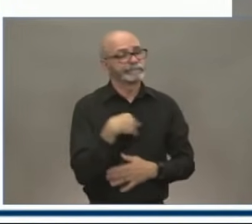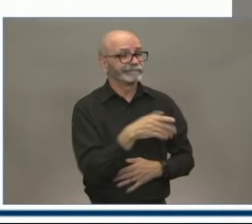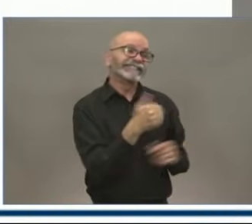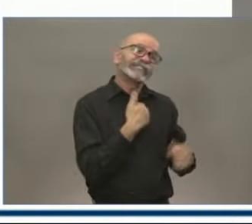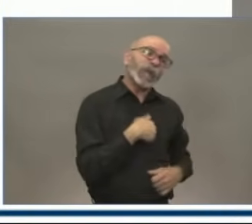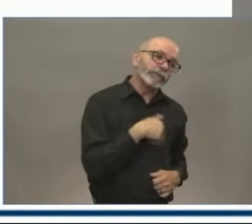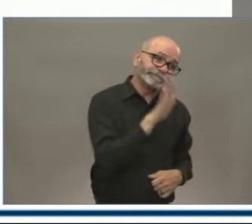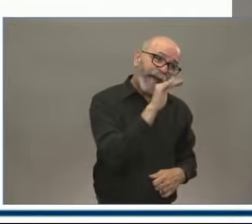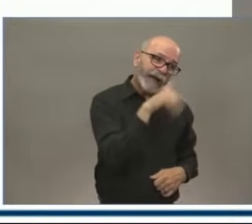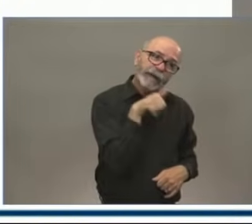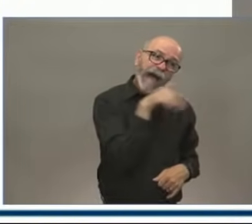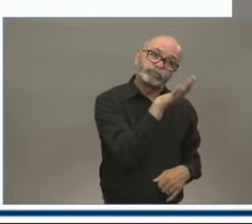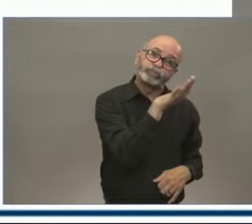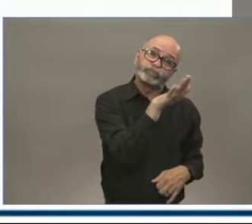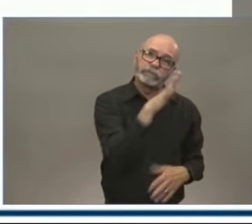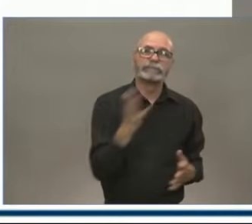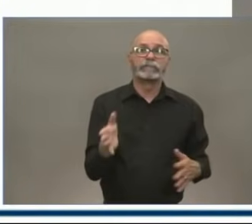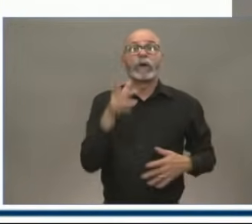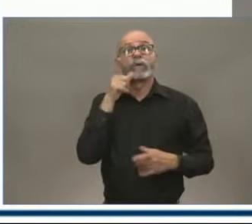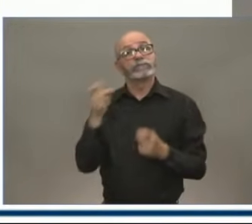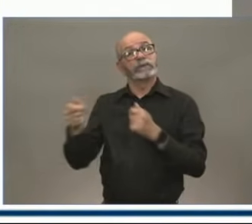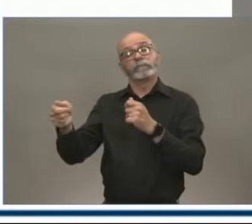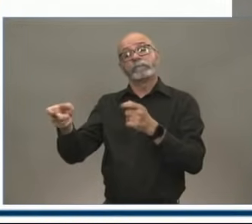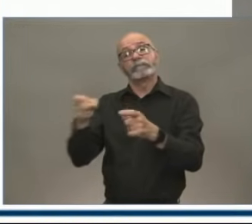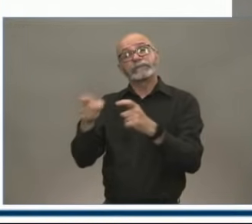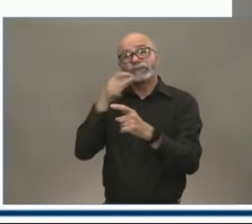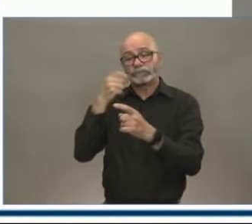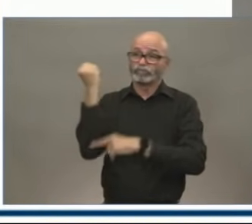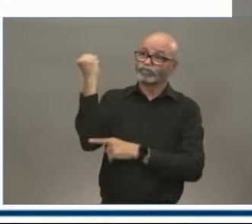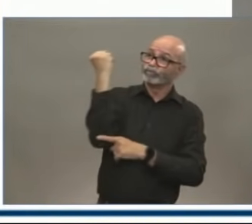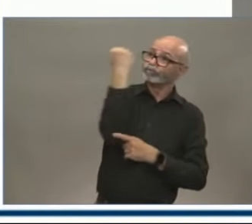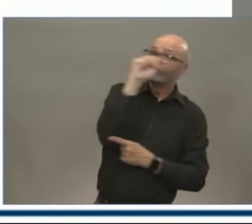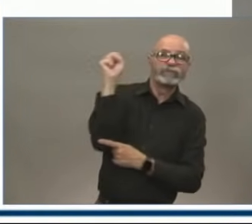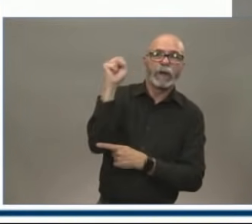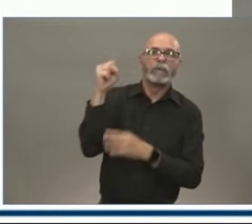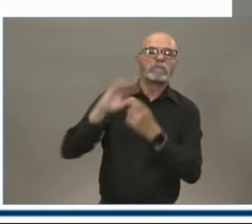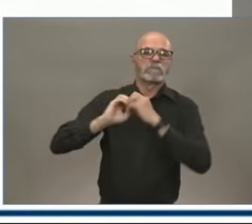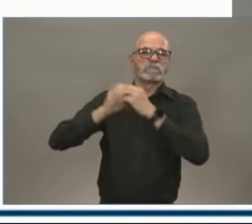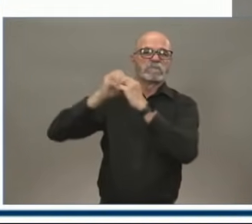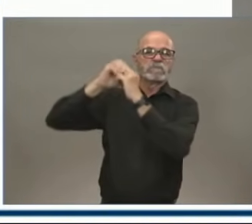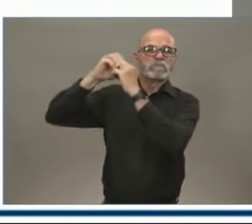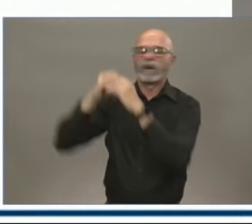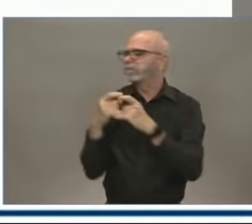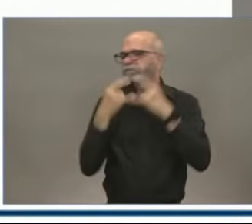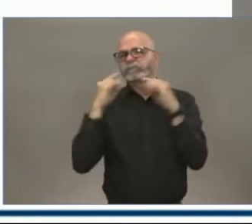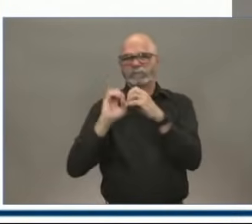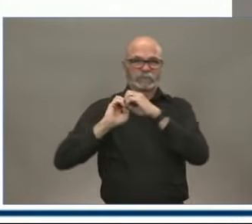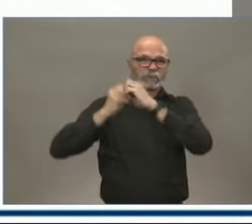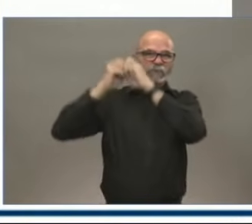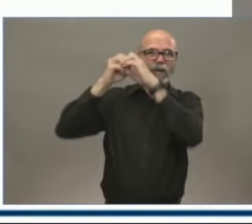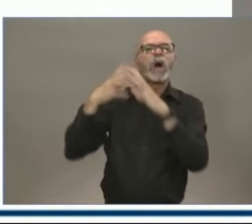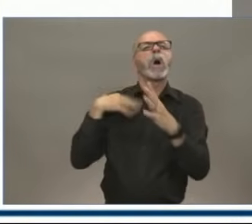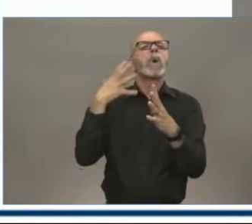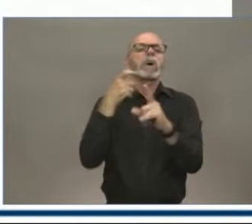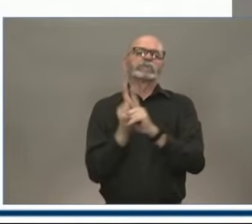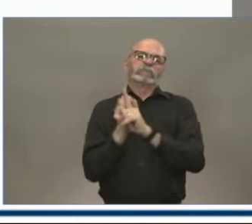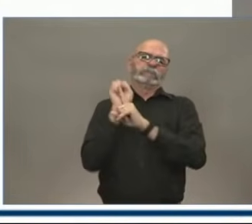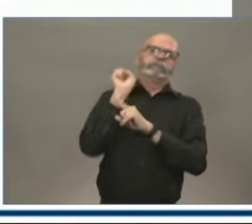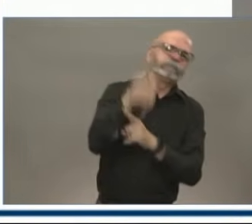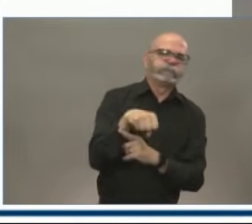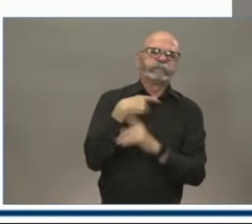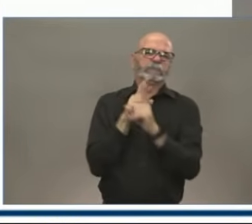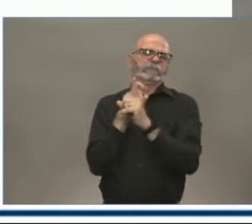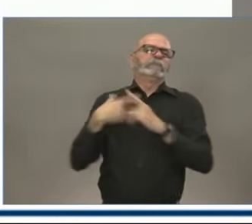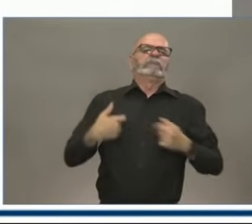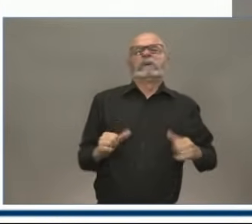of deliberately violating the masking requirement and deliberately getting in close contact with others while being